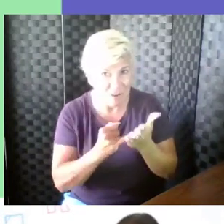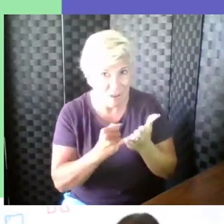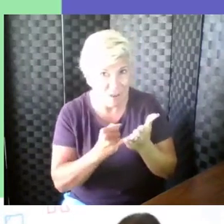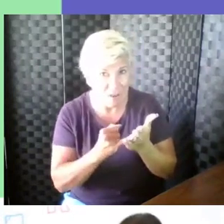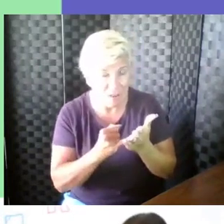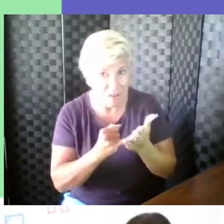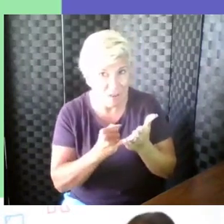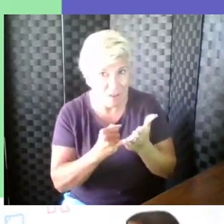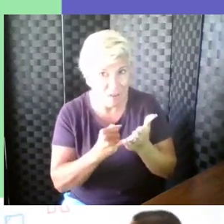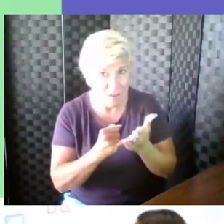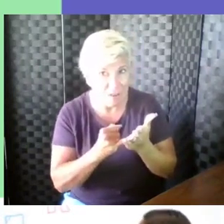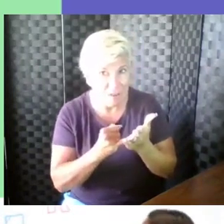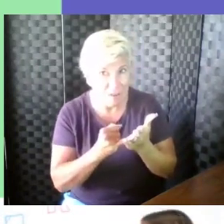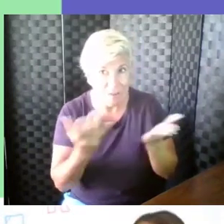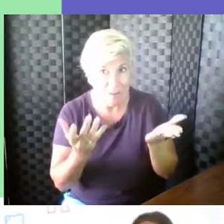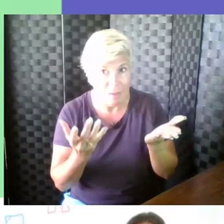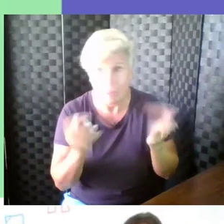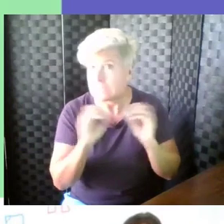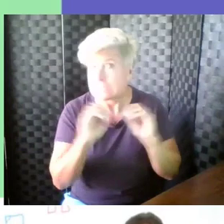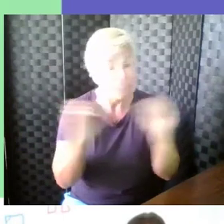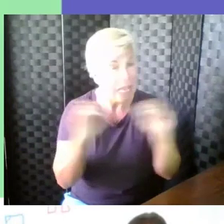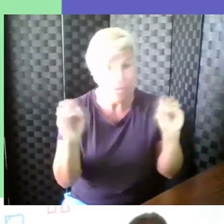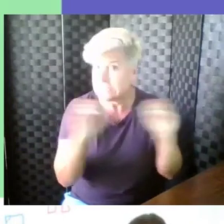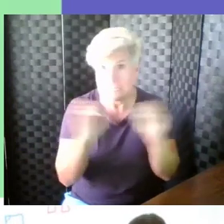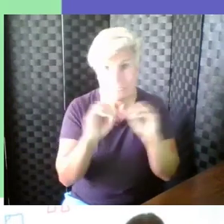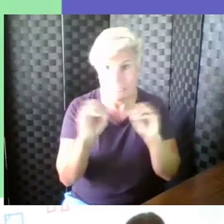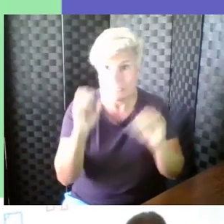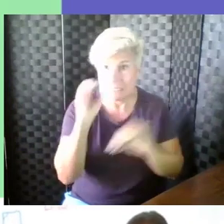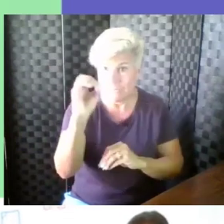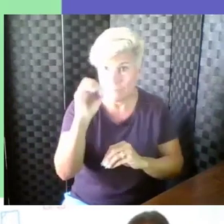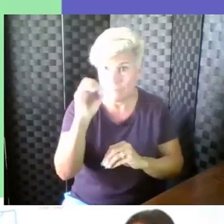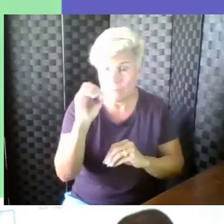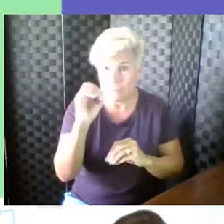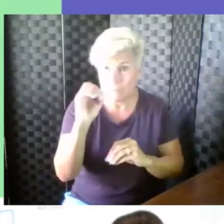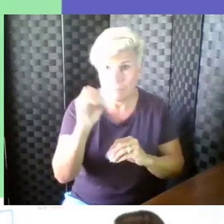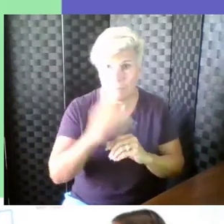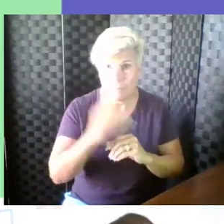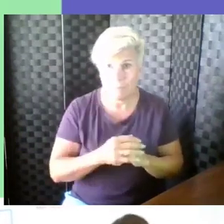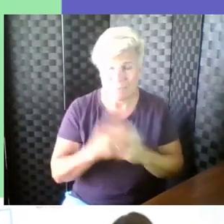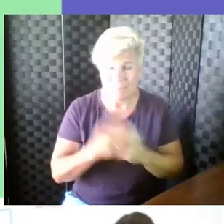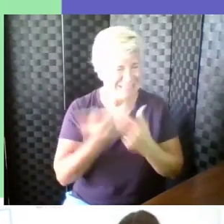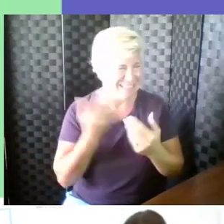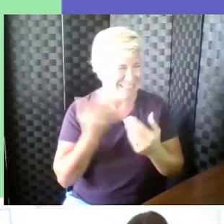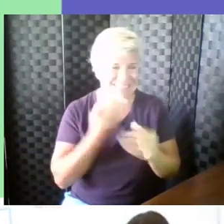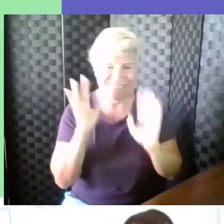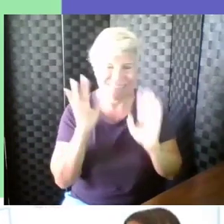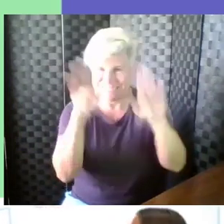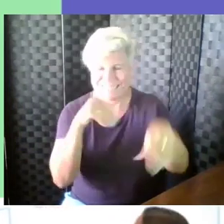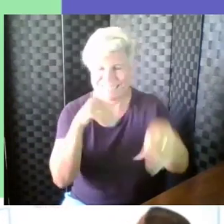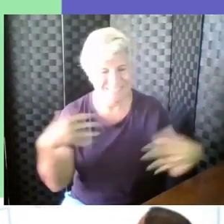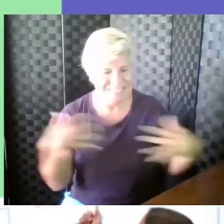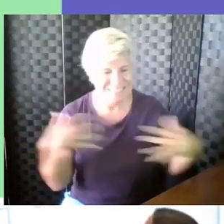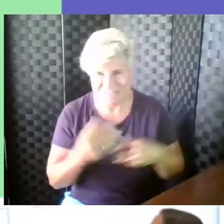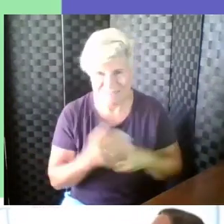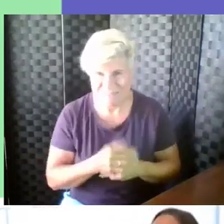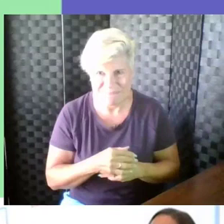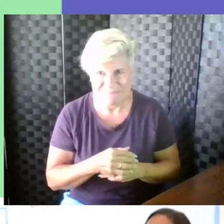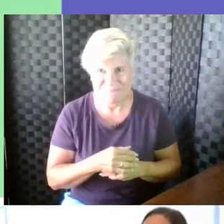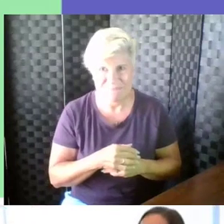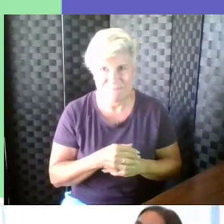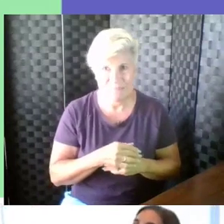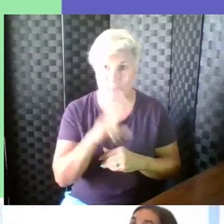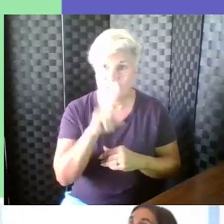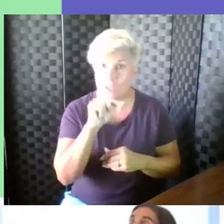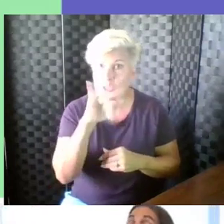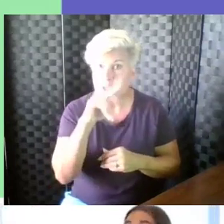represent 302? None. 0, right? See how easy that was? That wasn't scary at all. All right, how about those